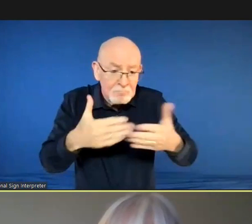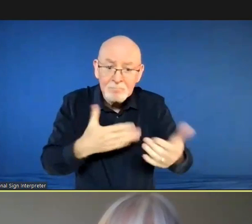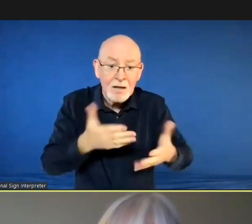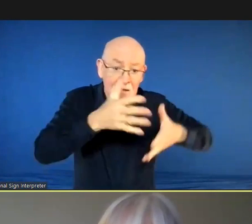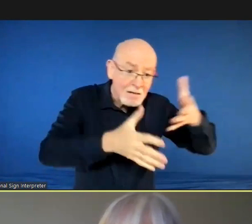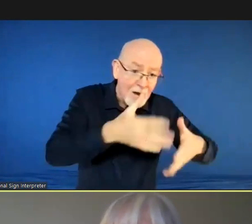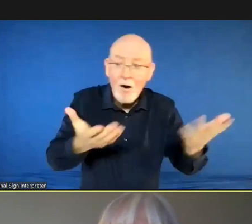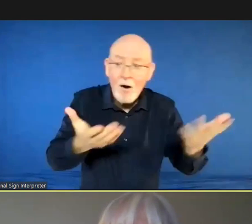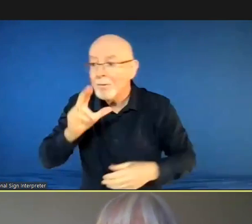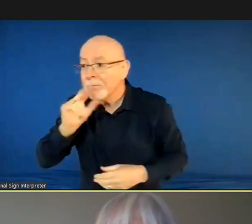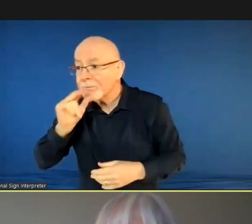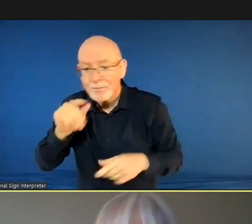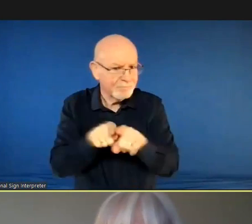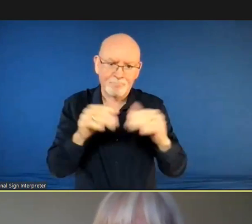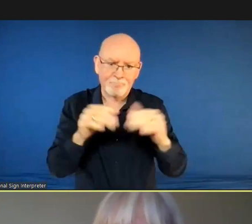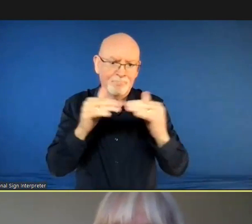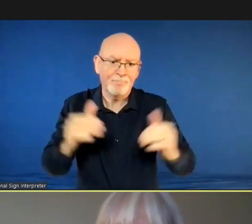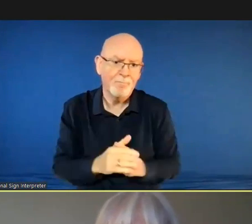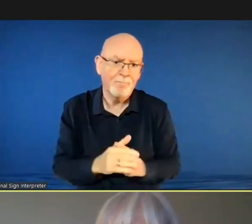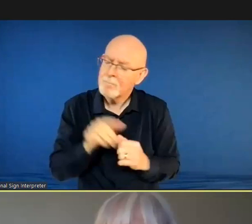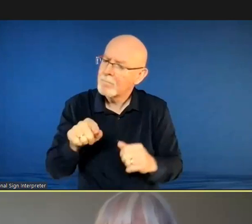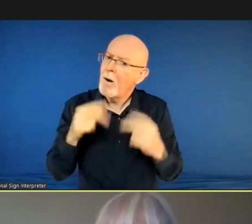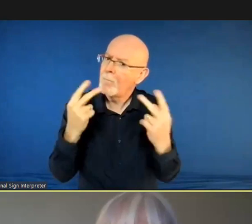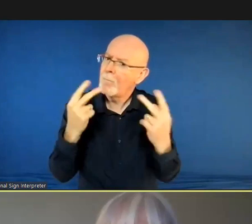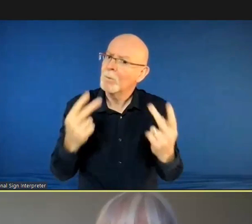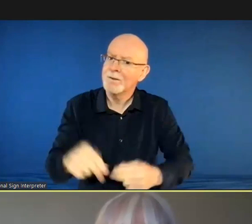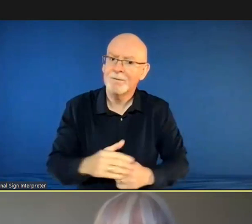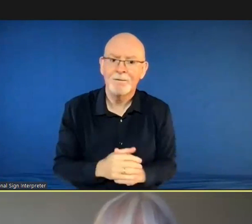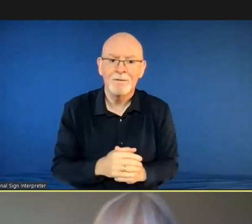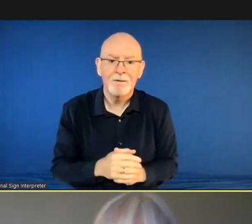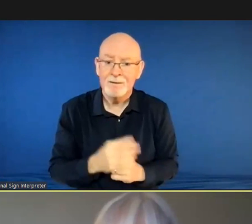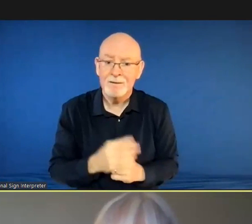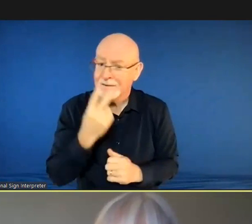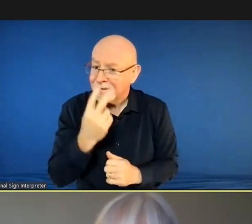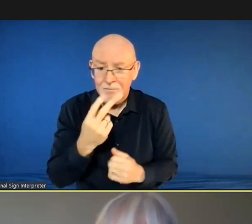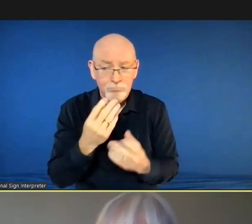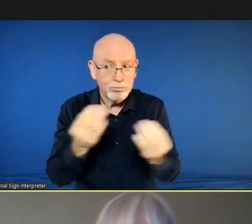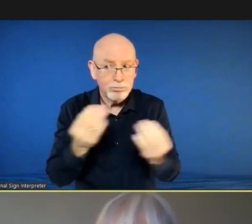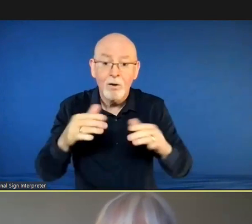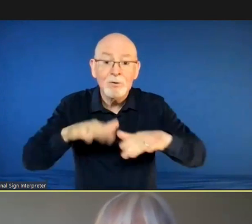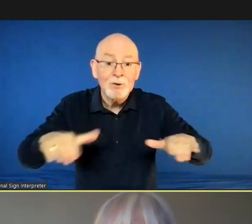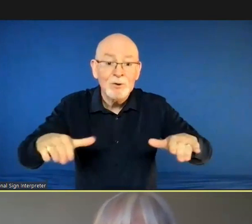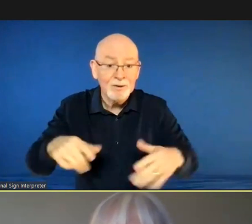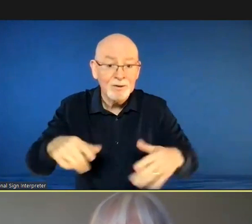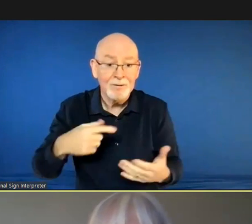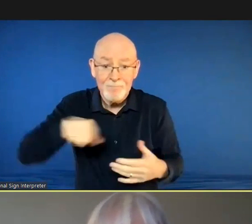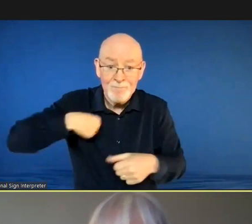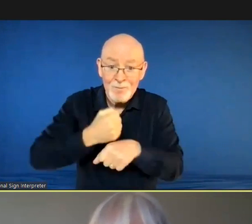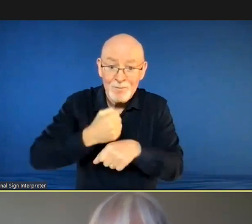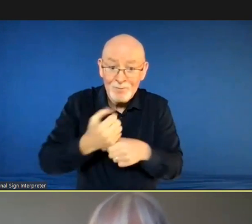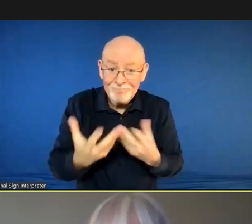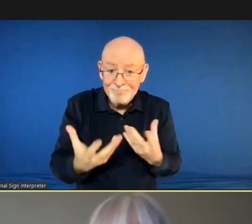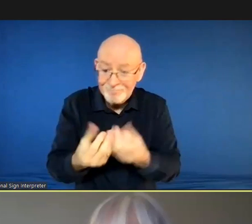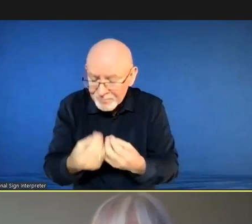More often than not, the children that we work with have been diagnosed late, if not at all, and many don't